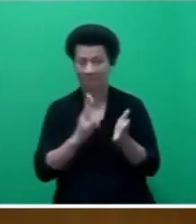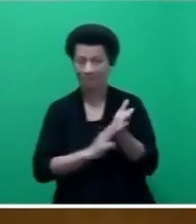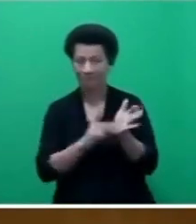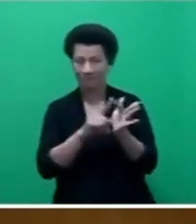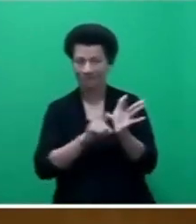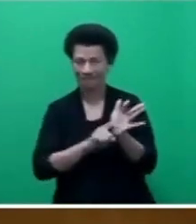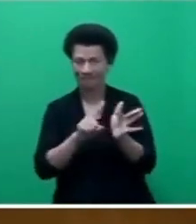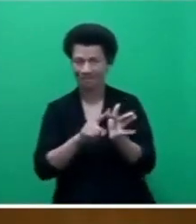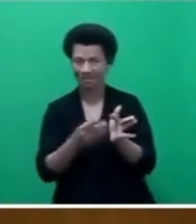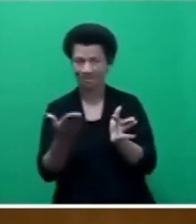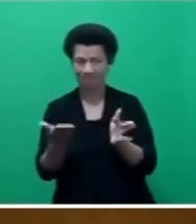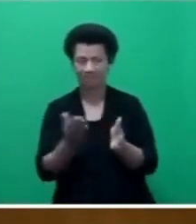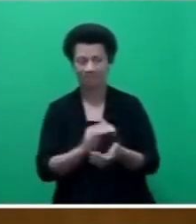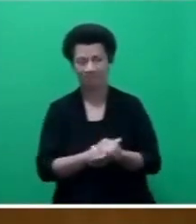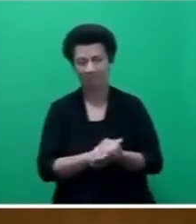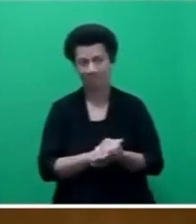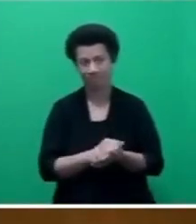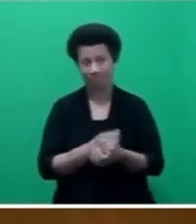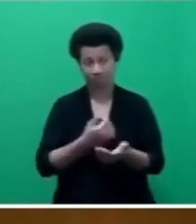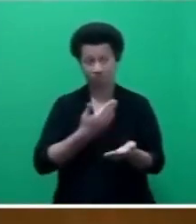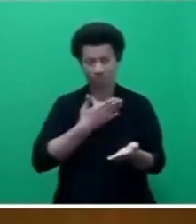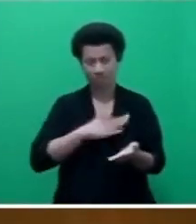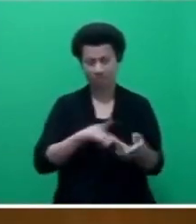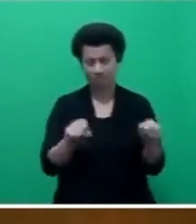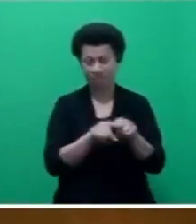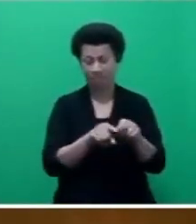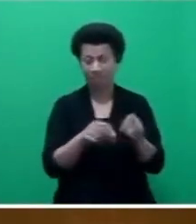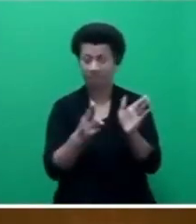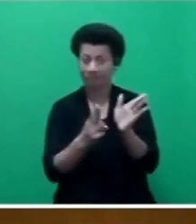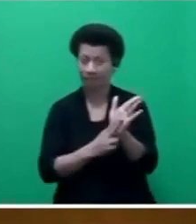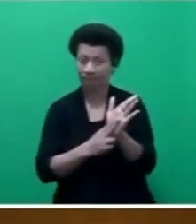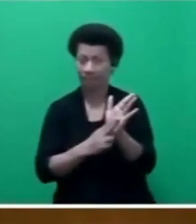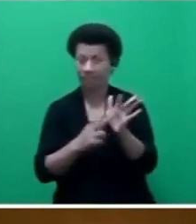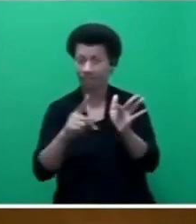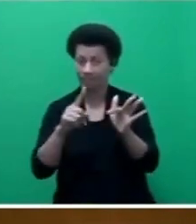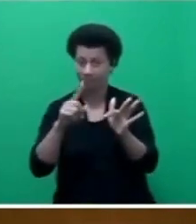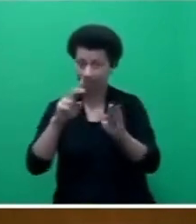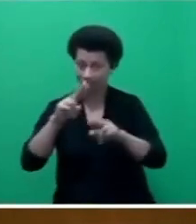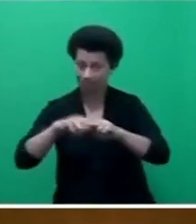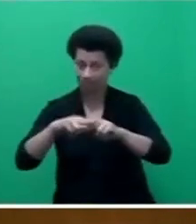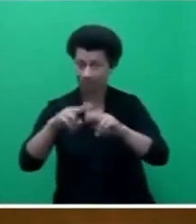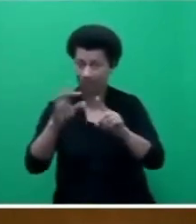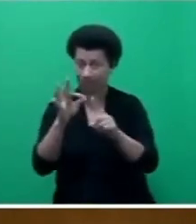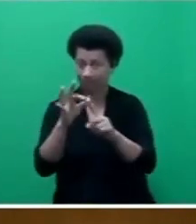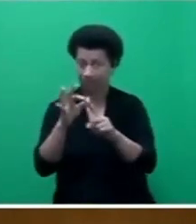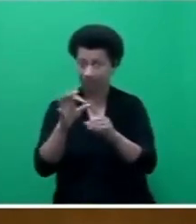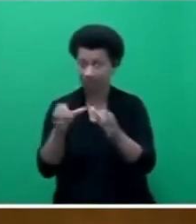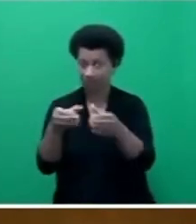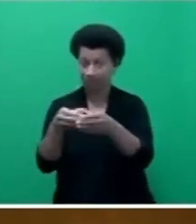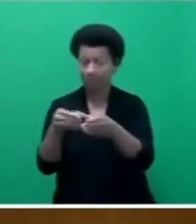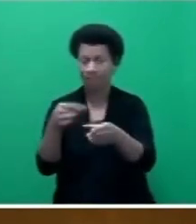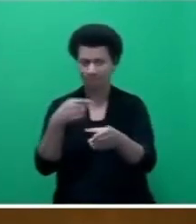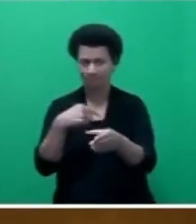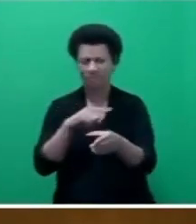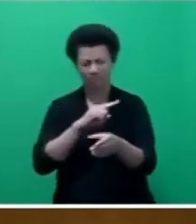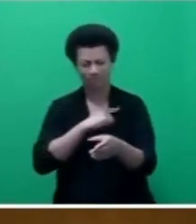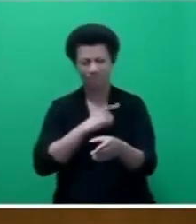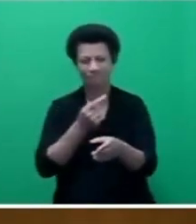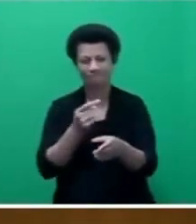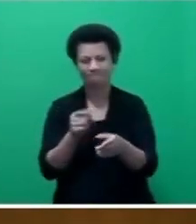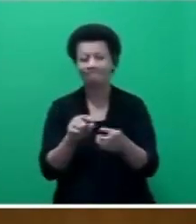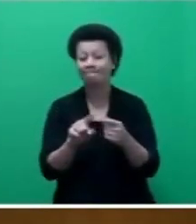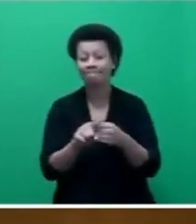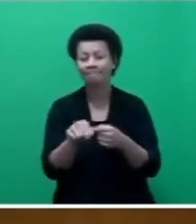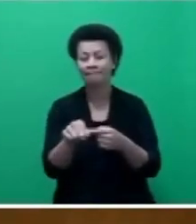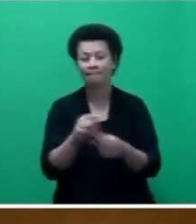Pepe's other half, the NFP sitting here, members of the NFP sitting here, to take that on board, I doubt very much that that's going to happen.